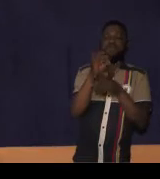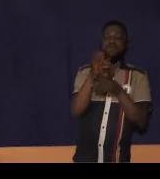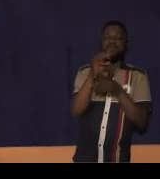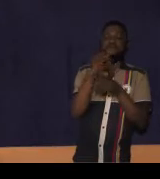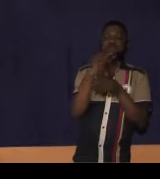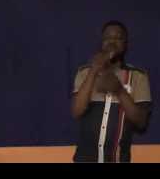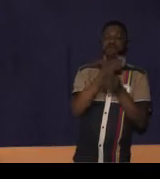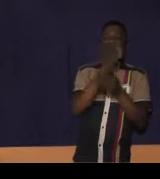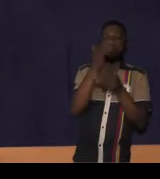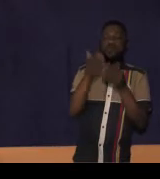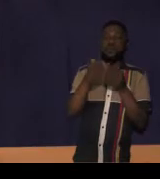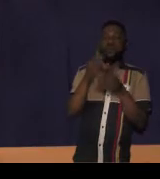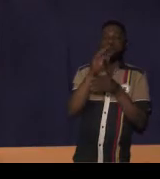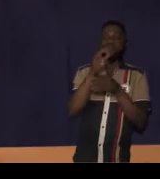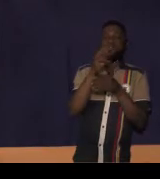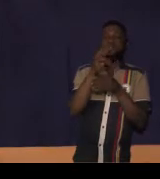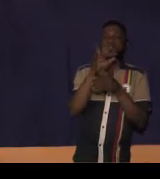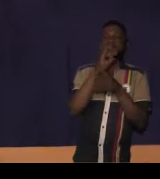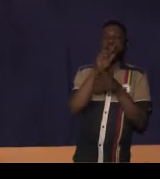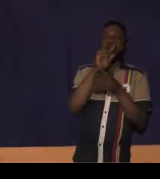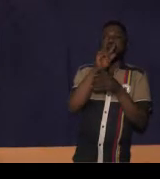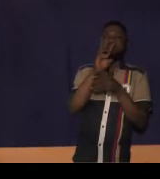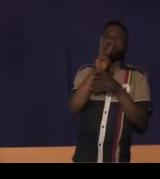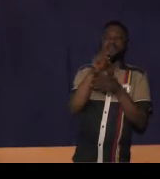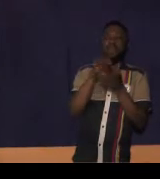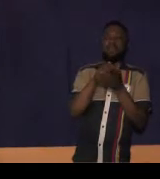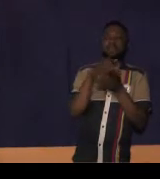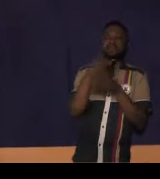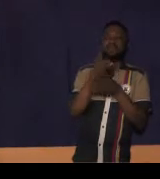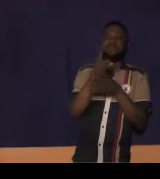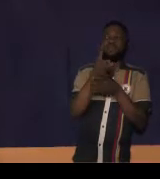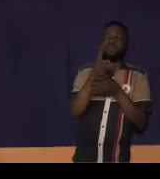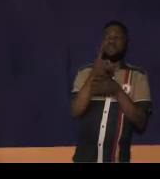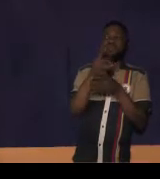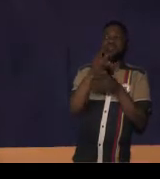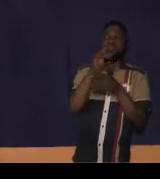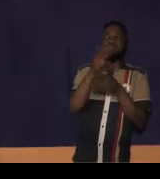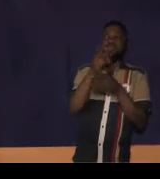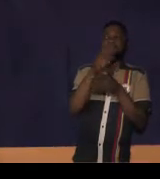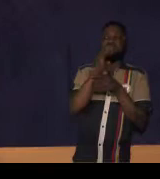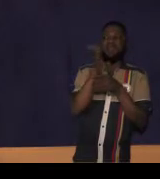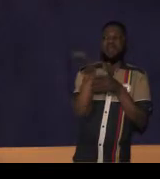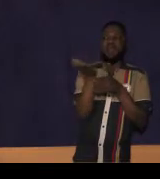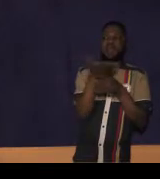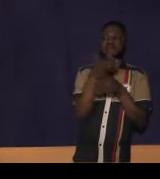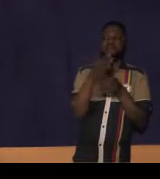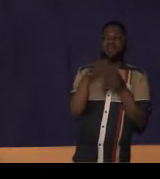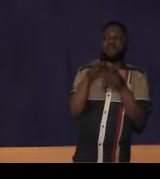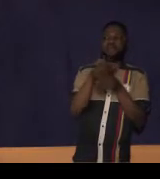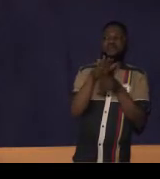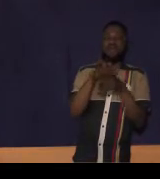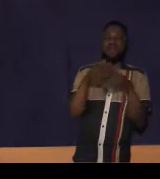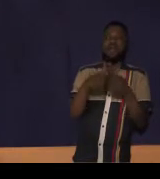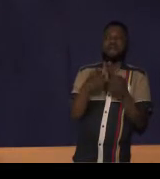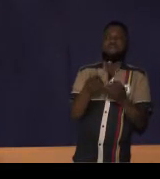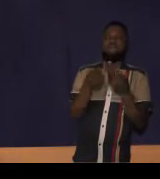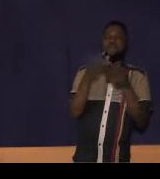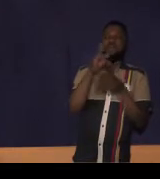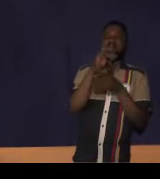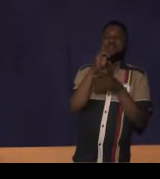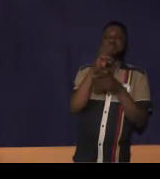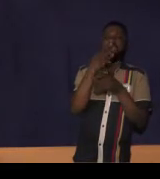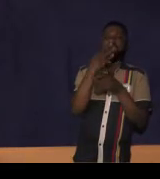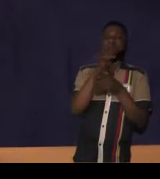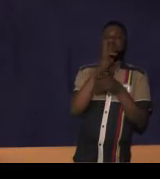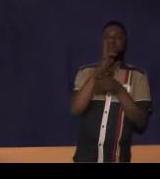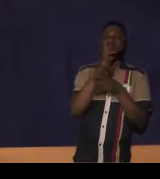whole tank is 36,000 cubic centimeters. Now, the tank is half full. How many liters of water are in the